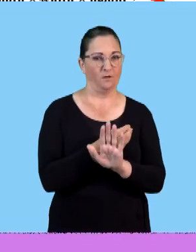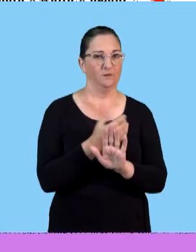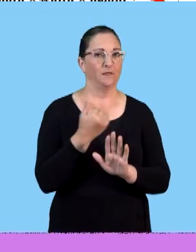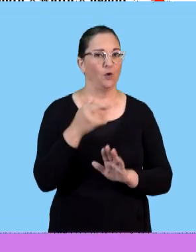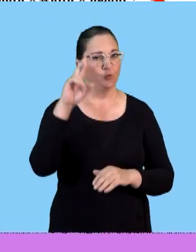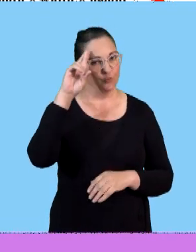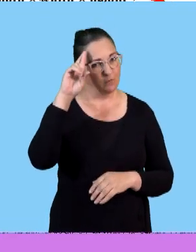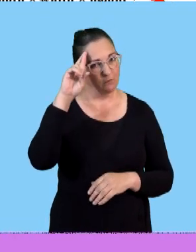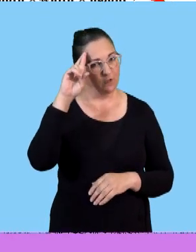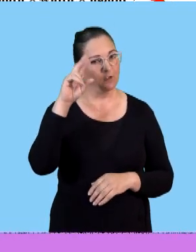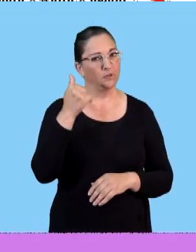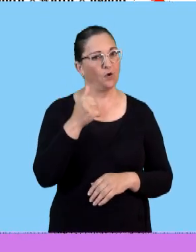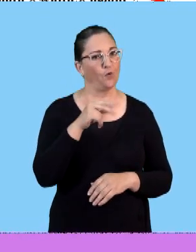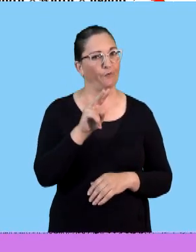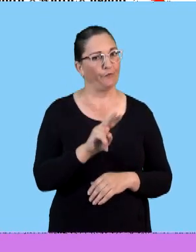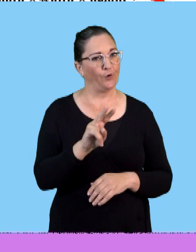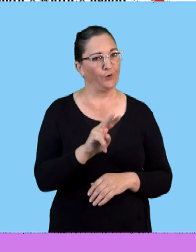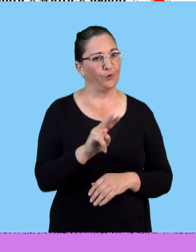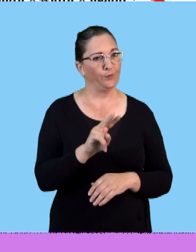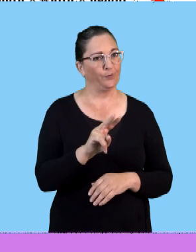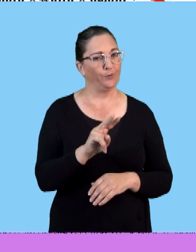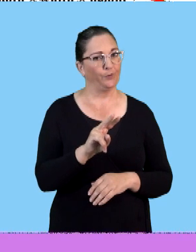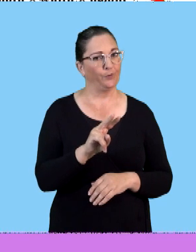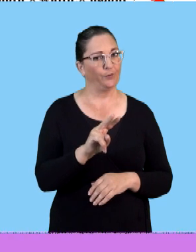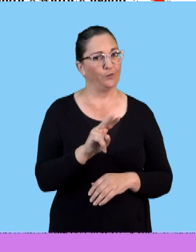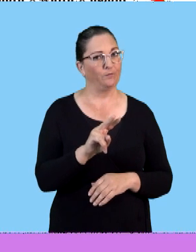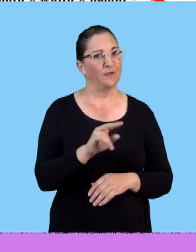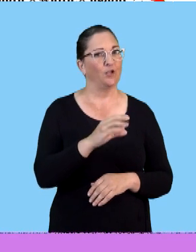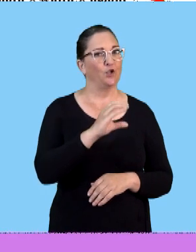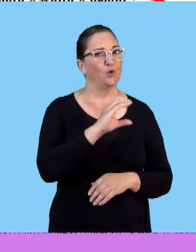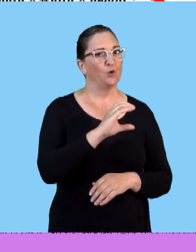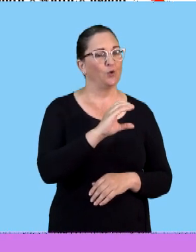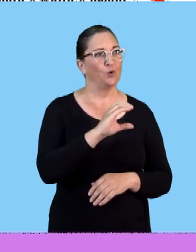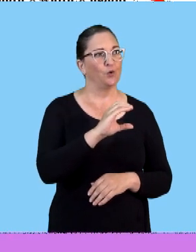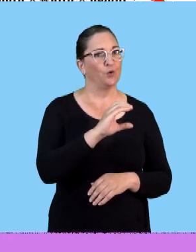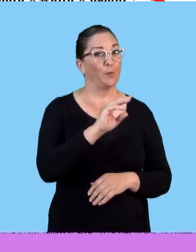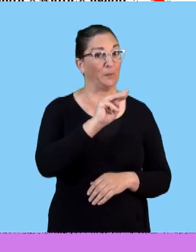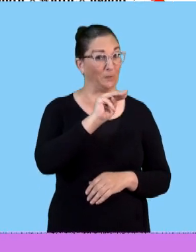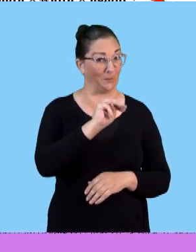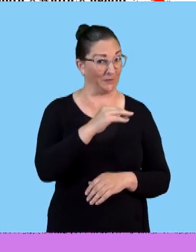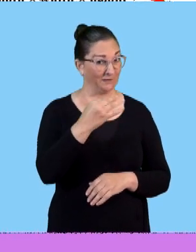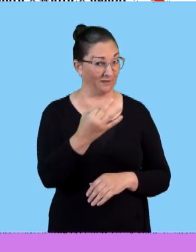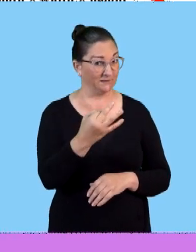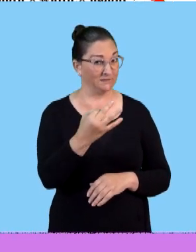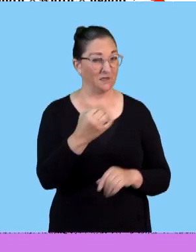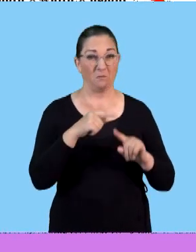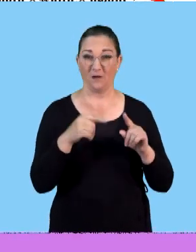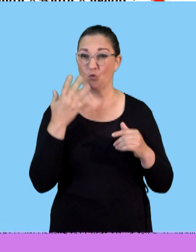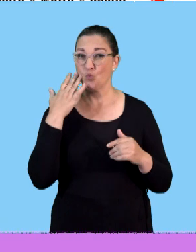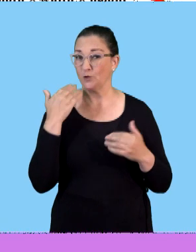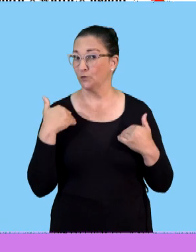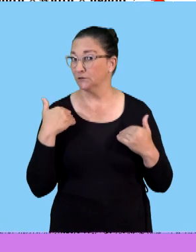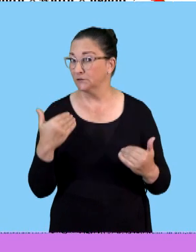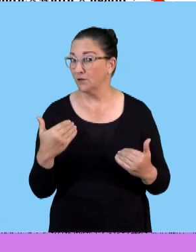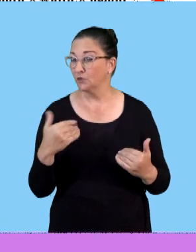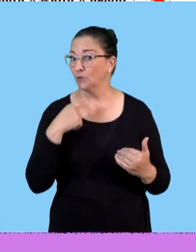pause there. Remember now, if I look, the volume here is indicated in cubic meters. And remember